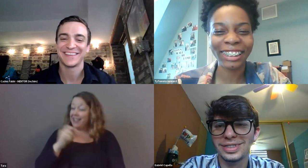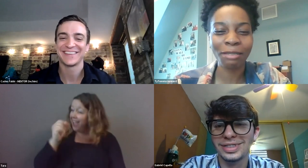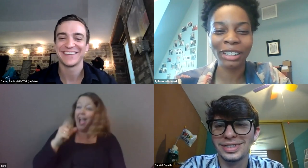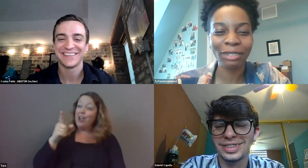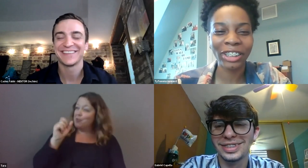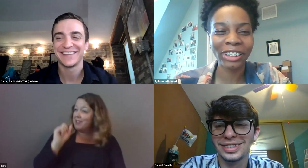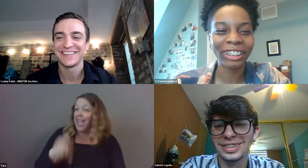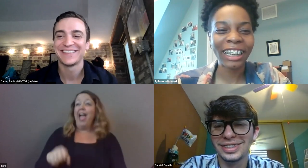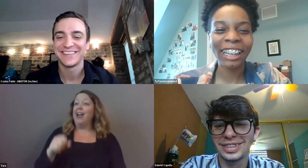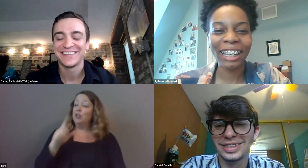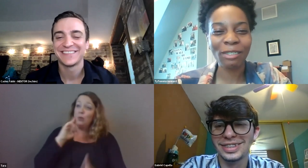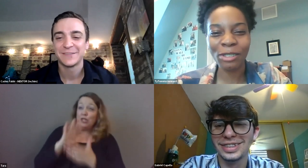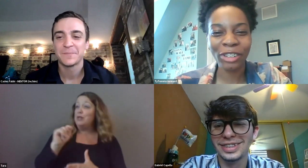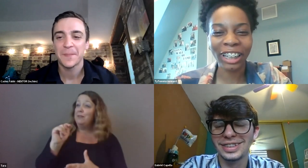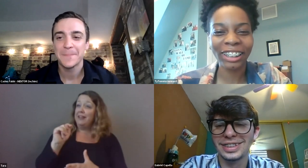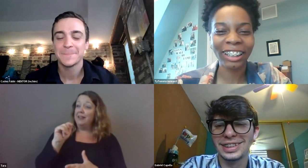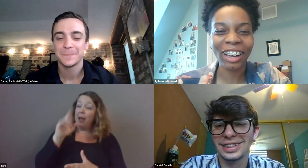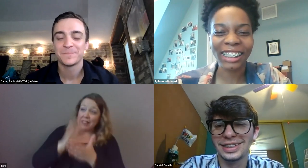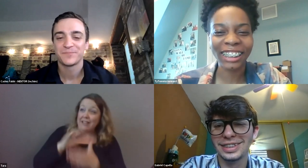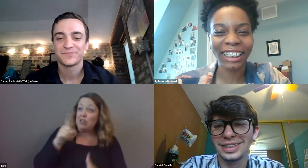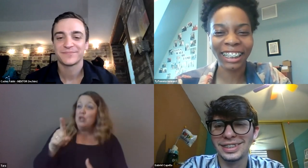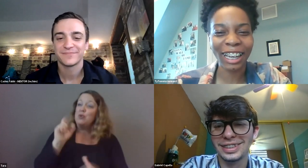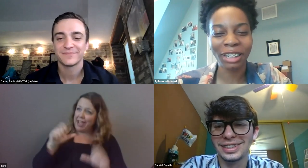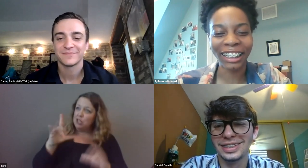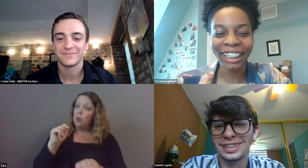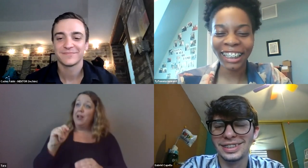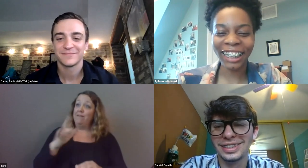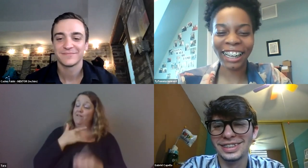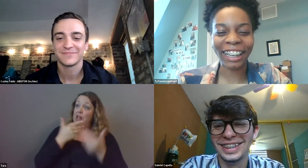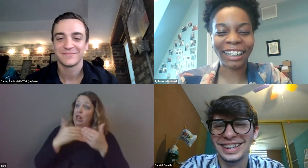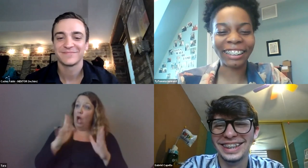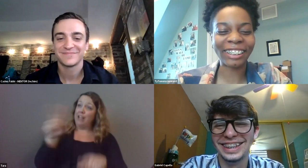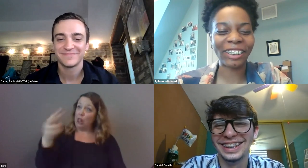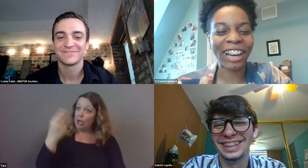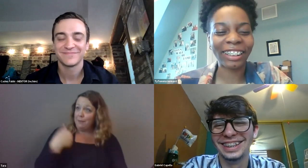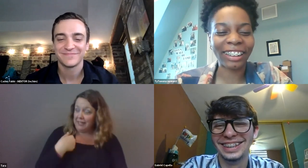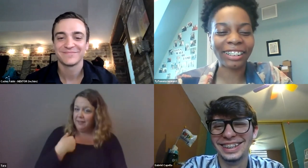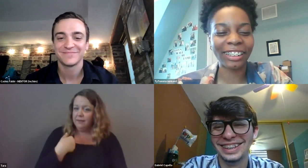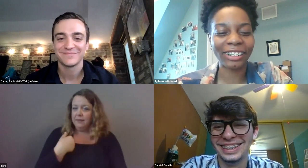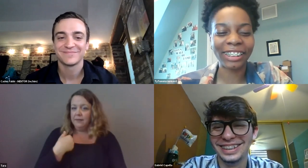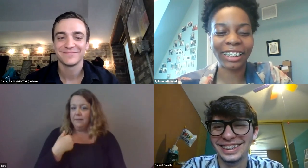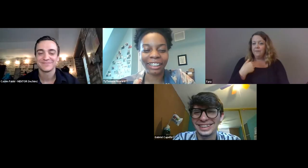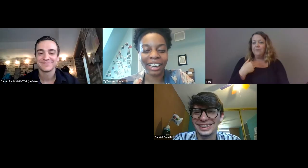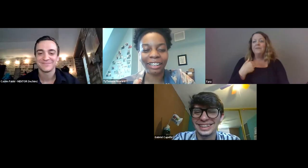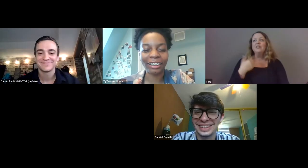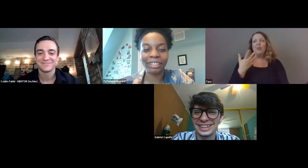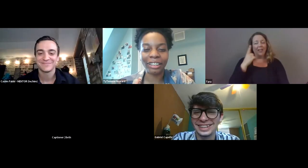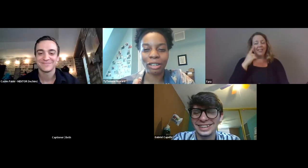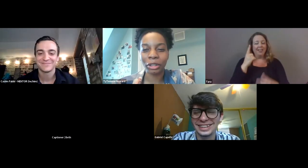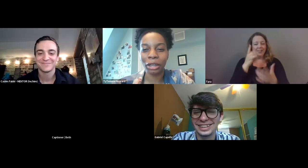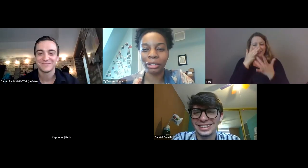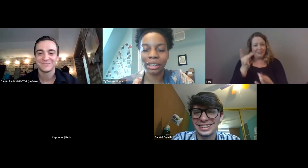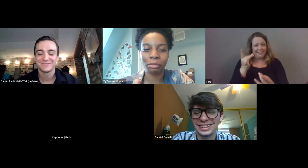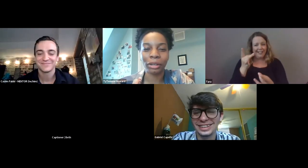you could do this i believe in you if you feel like you get lost just look at me and so i think that's interesting that